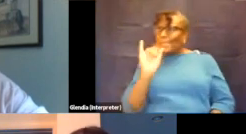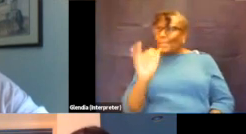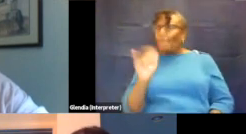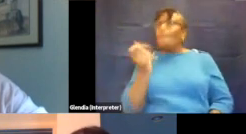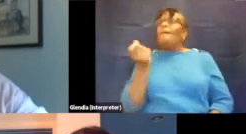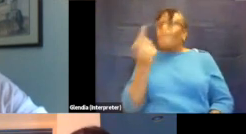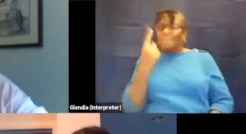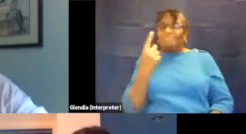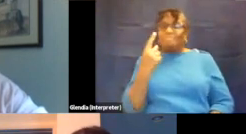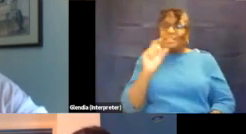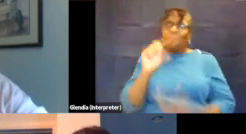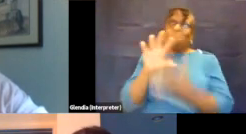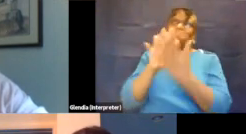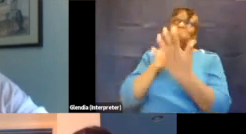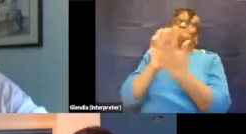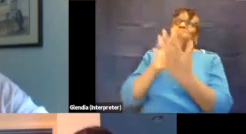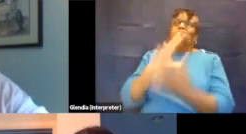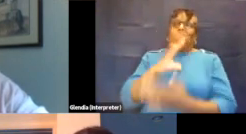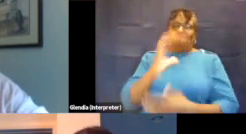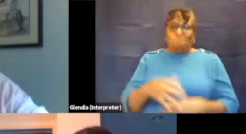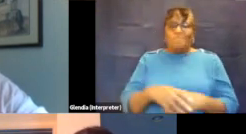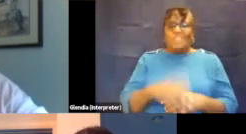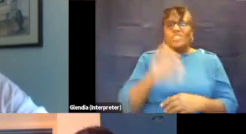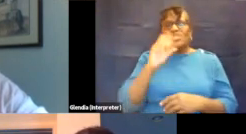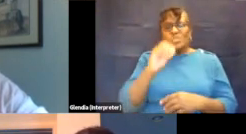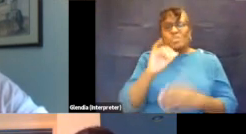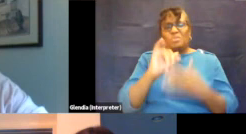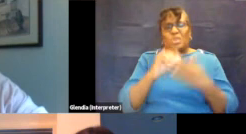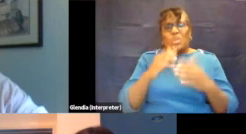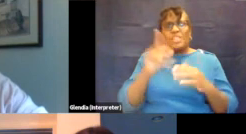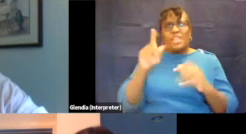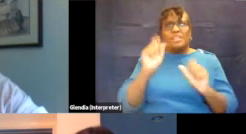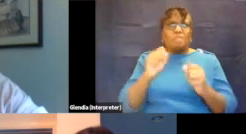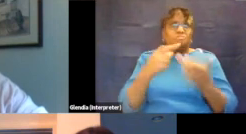those components and ways that they can talk with their instructor is important.